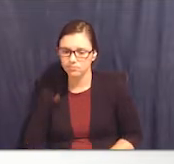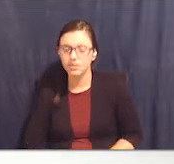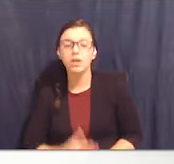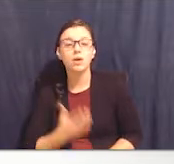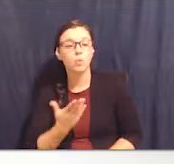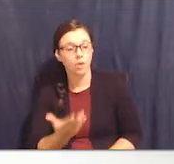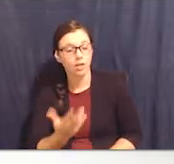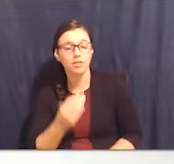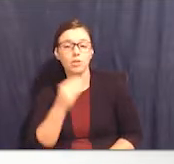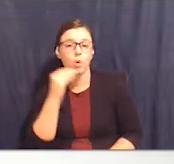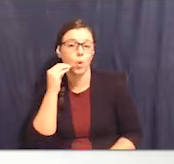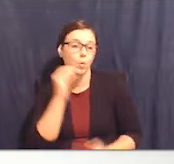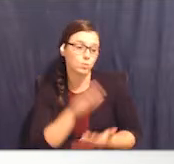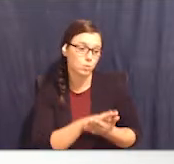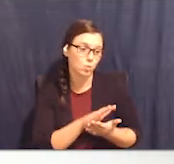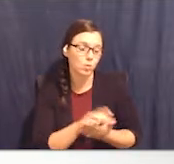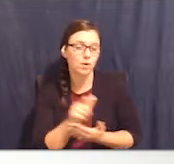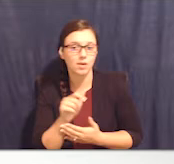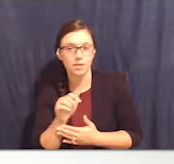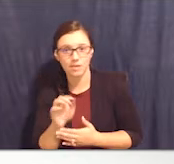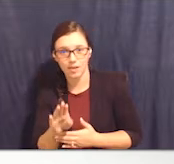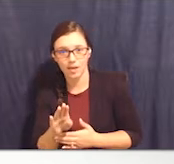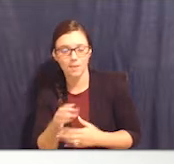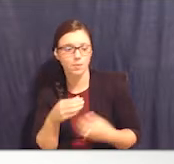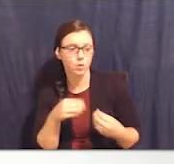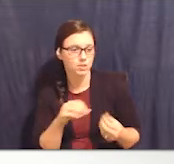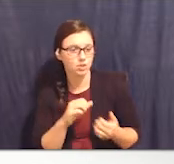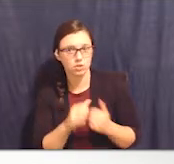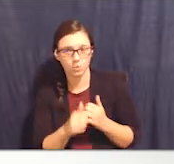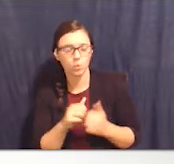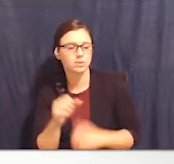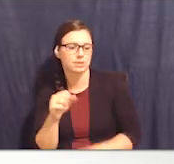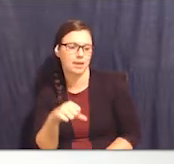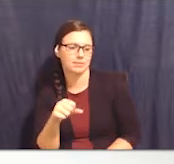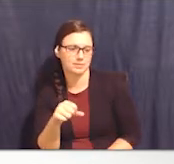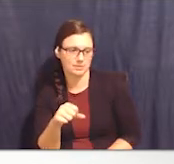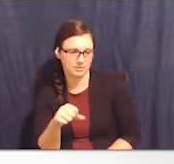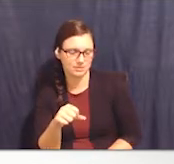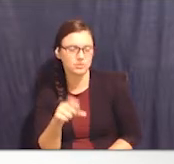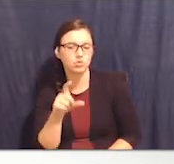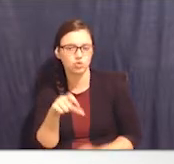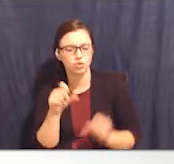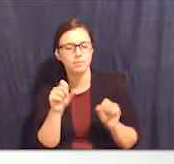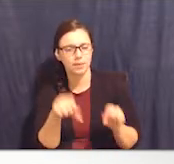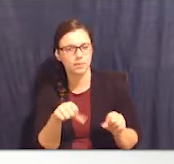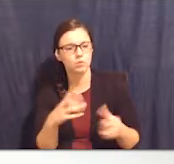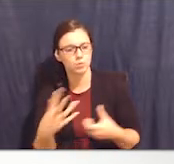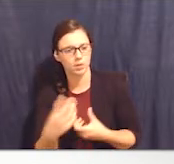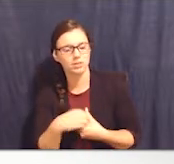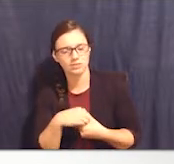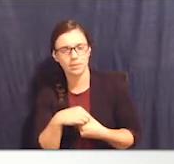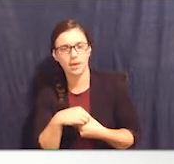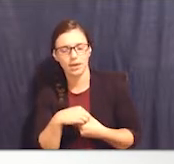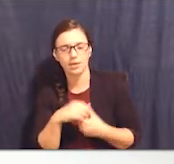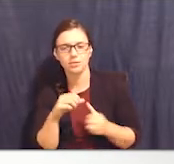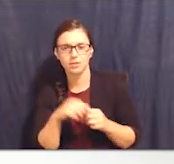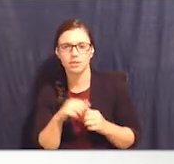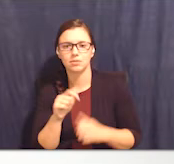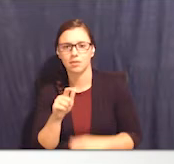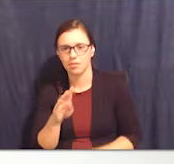there in the legislation that are in the board policies that they can, yeah. Okay,